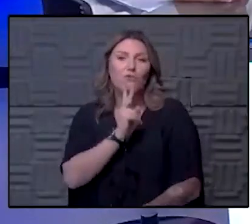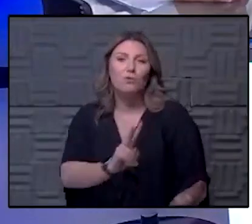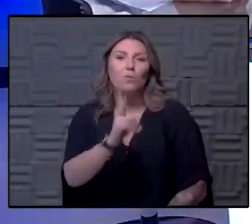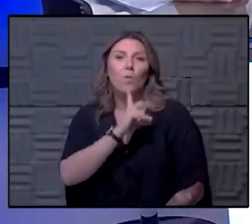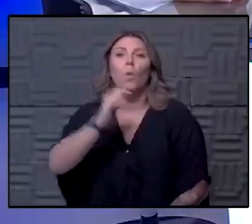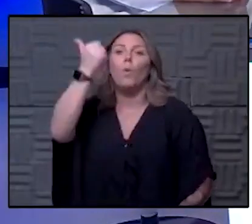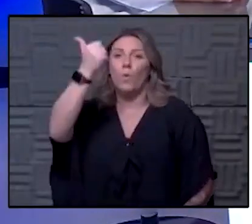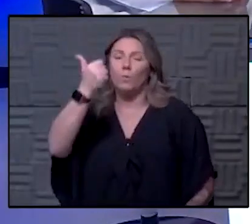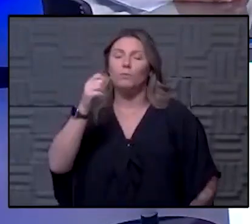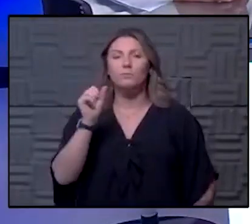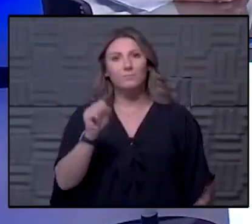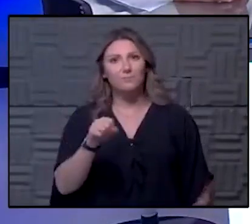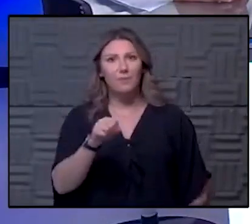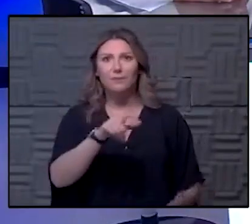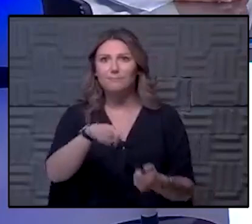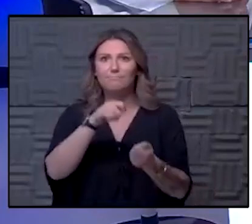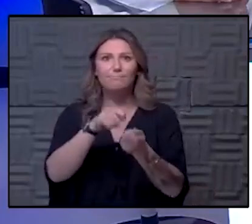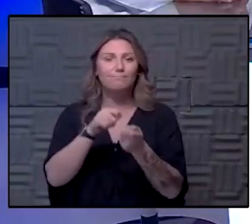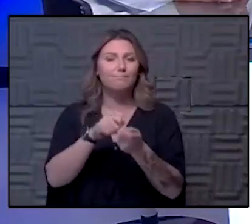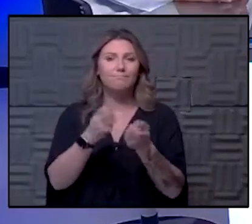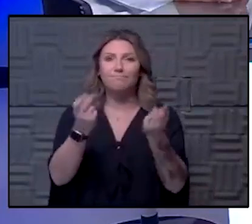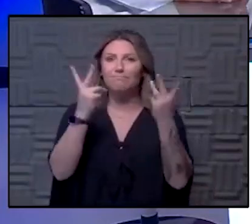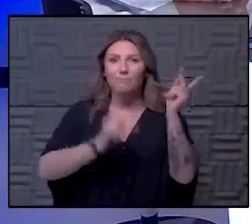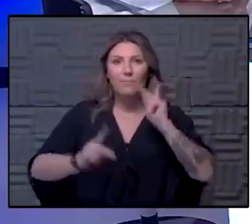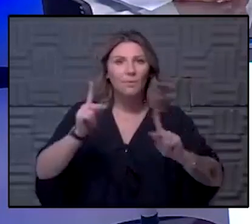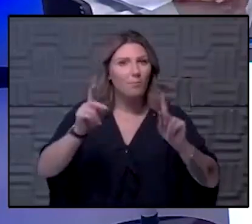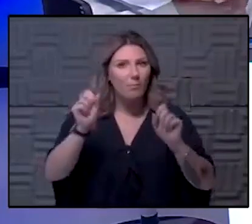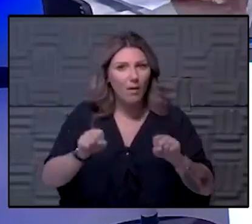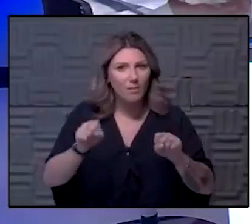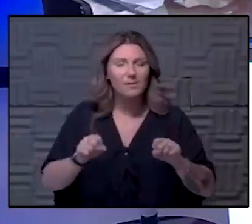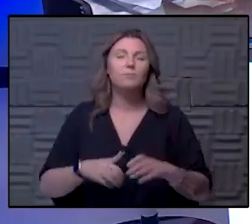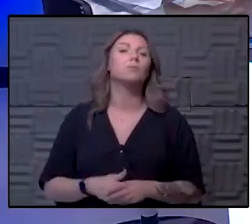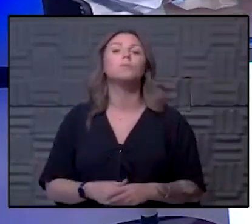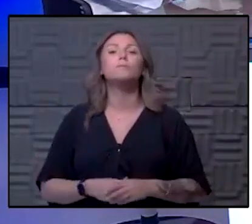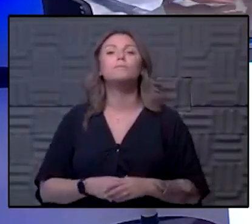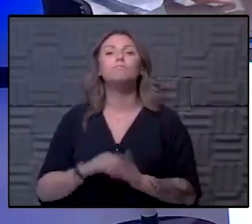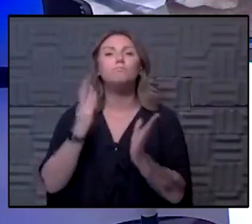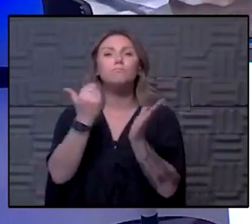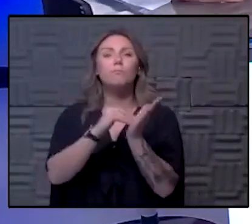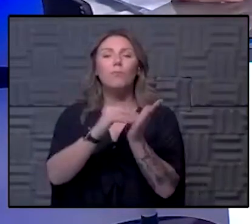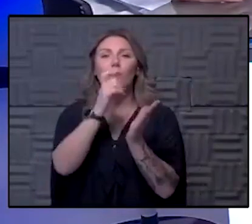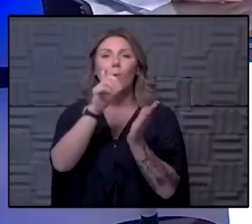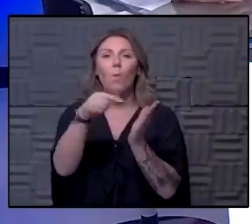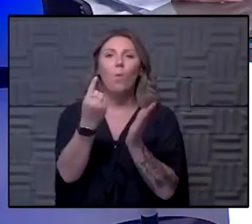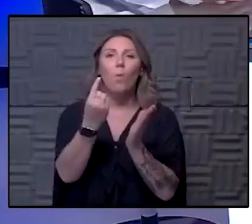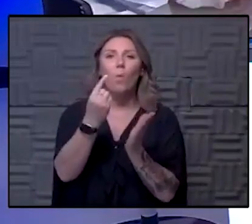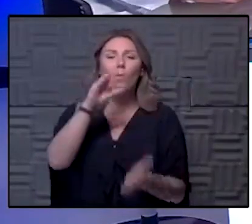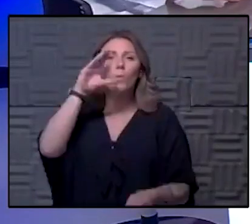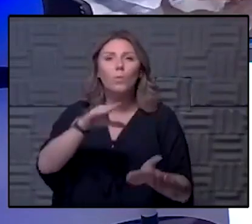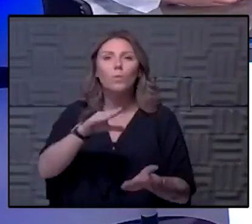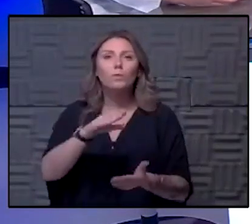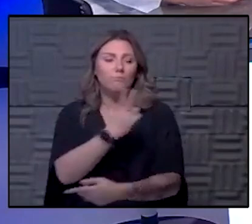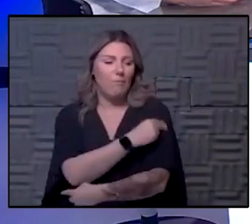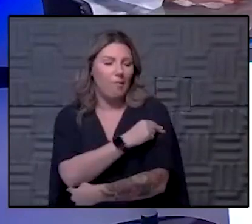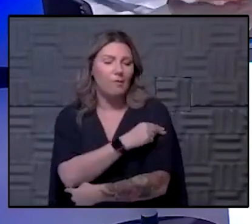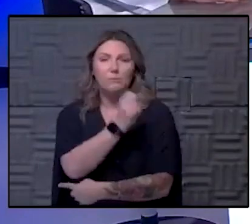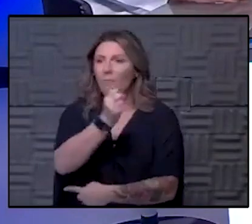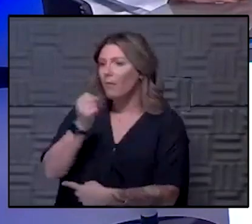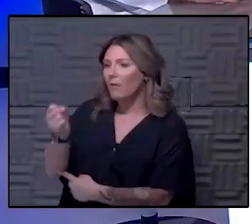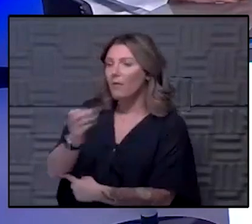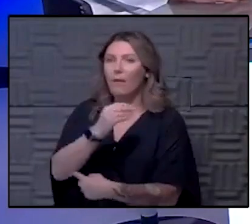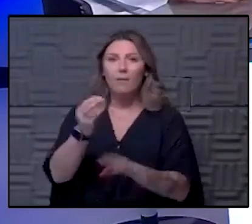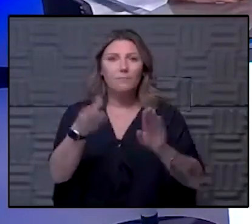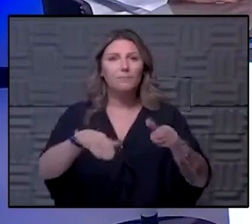Yeah, that's exactly it. You know, as many people as possible. Again, not only to help reduce hospitalization and death, but